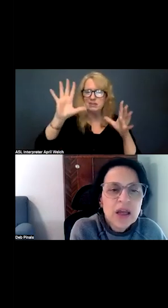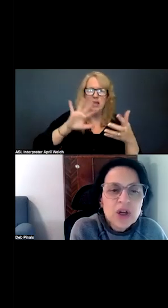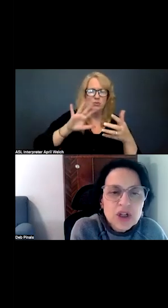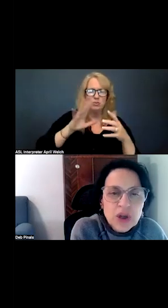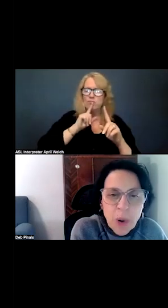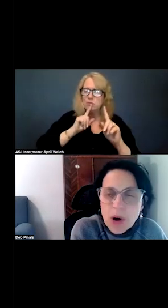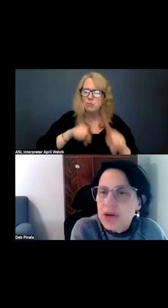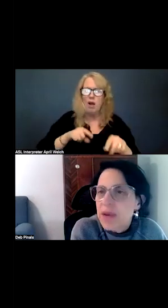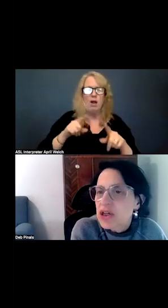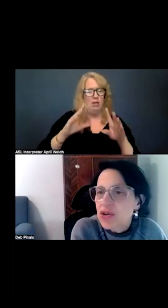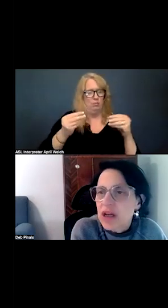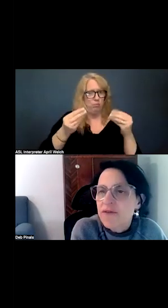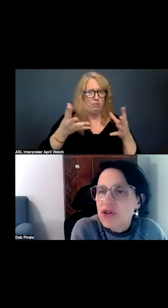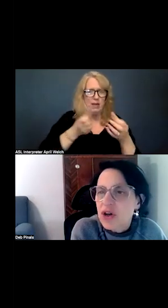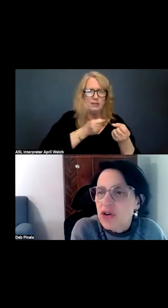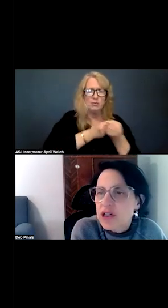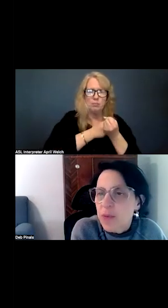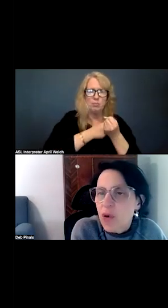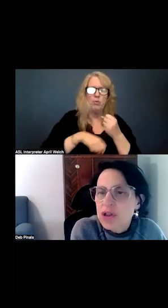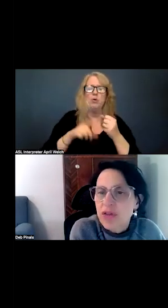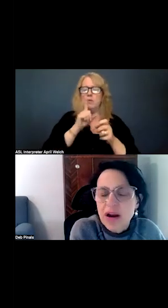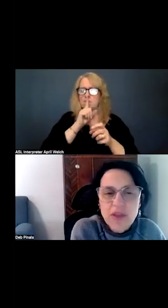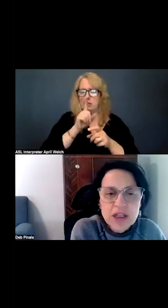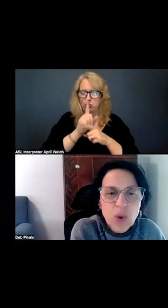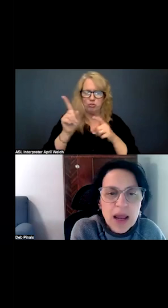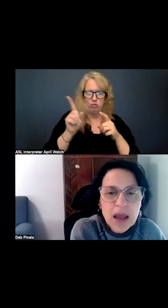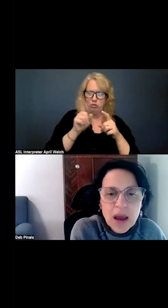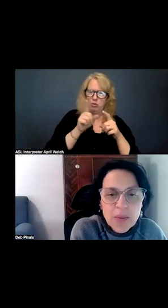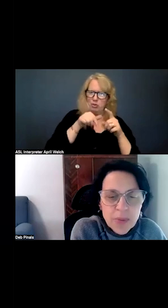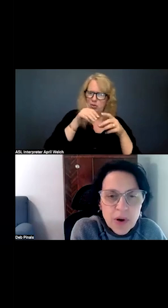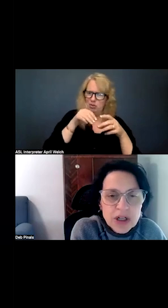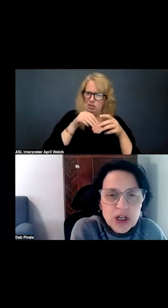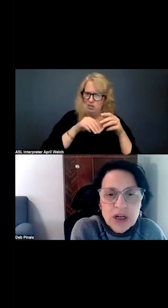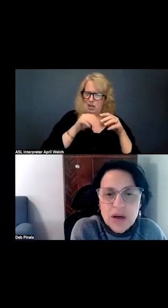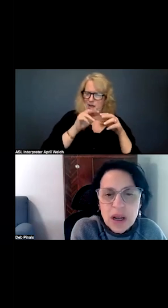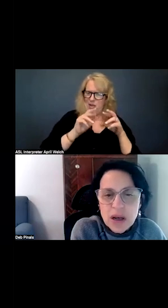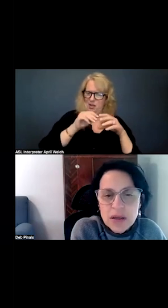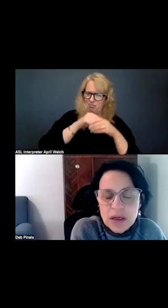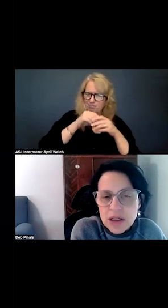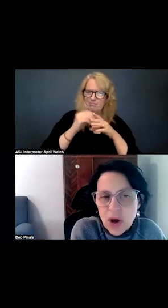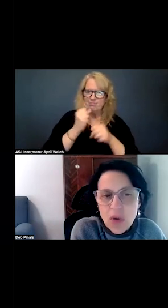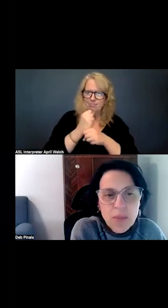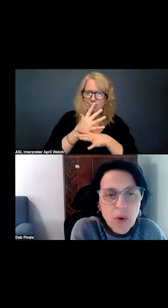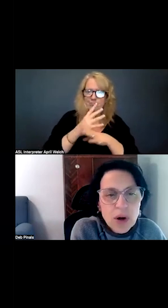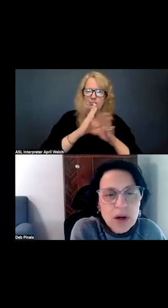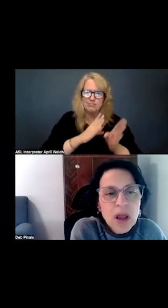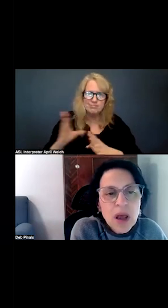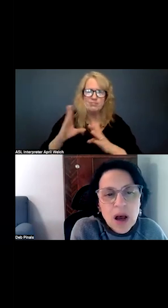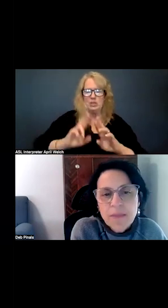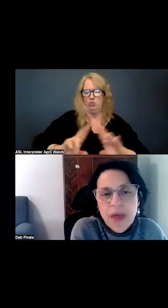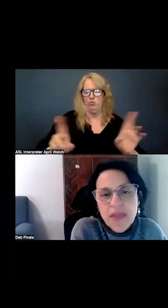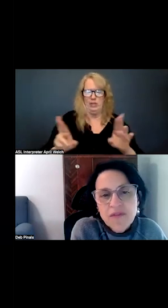providing supports and making sure that infrastructure of supports are there. And that's why preparation and is so